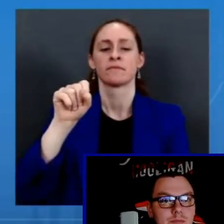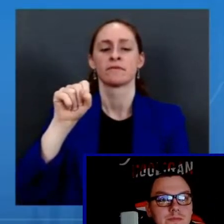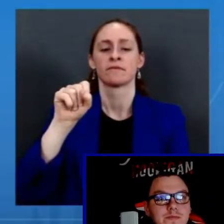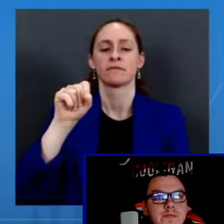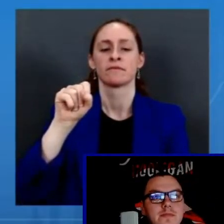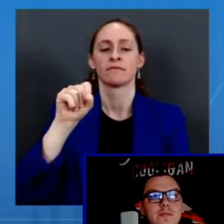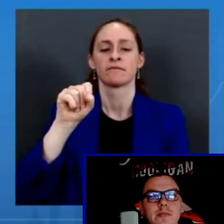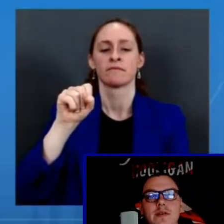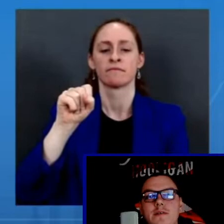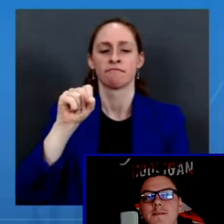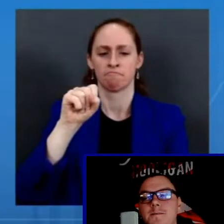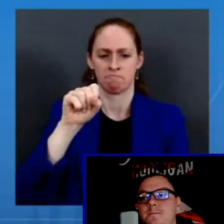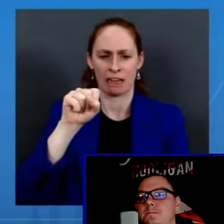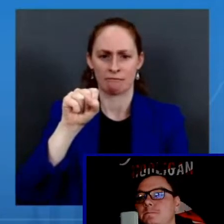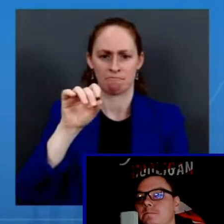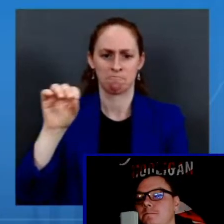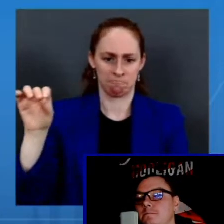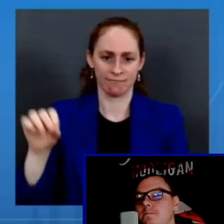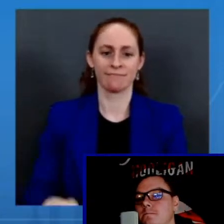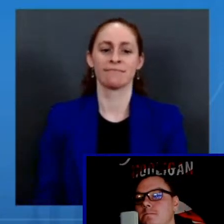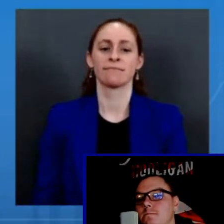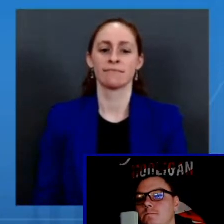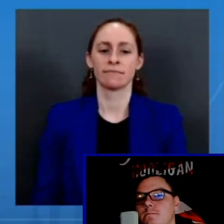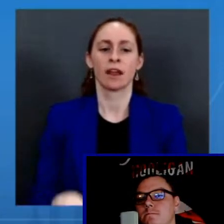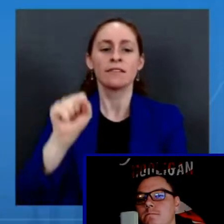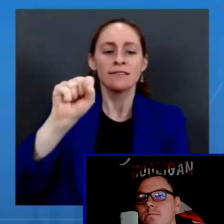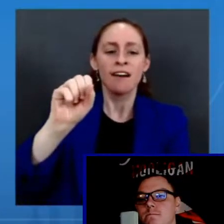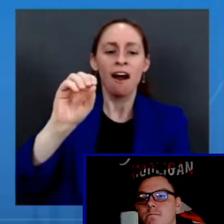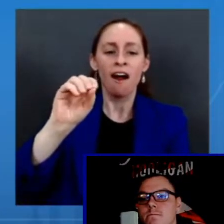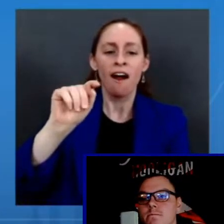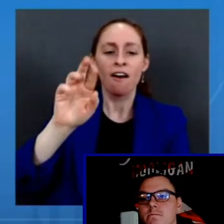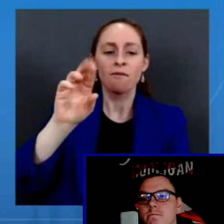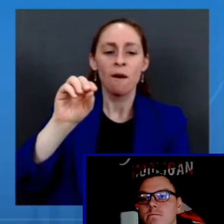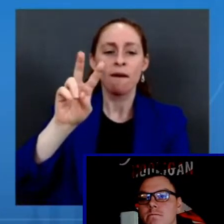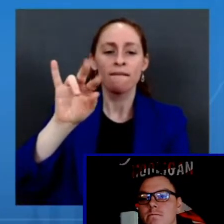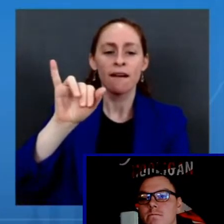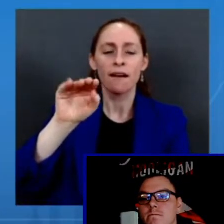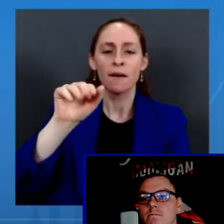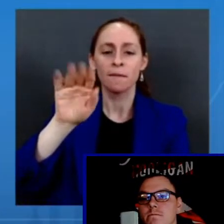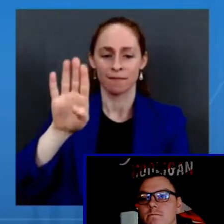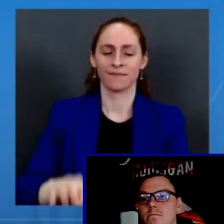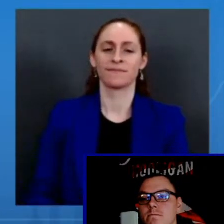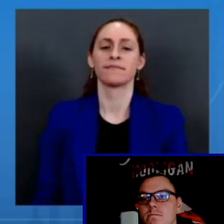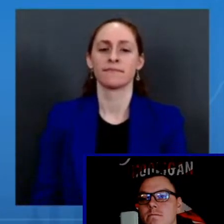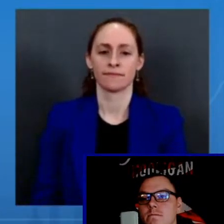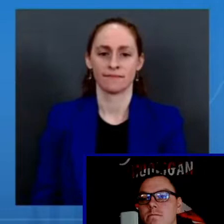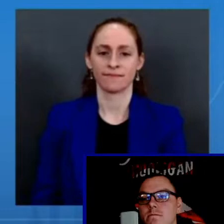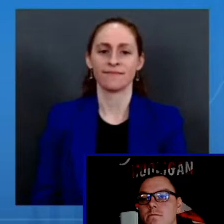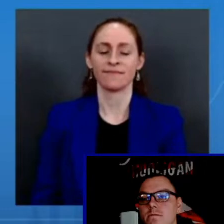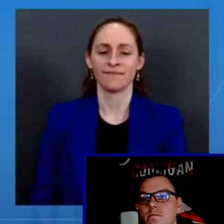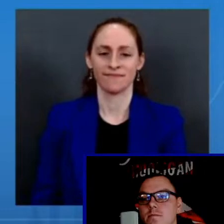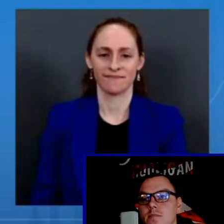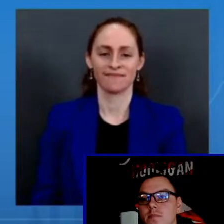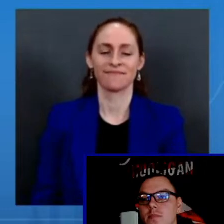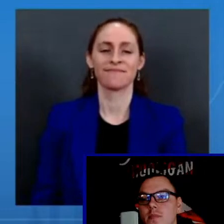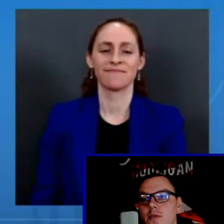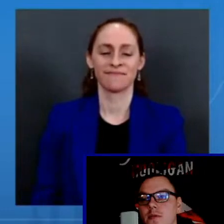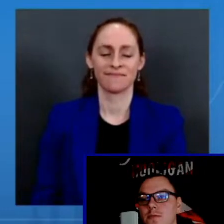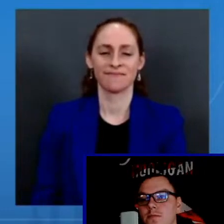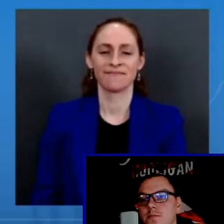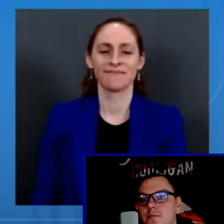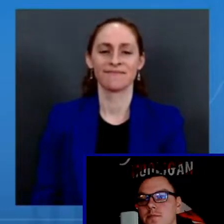AZ product also is likely. Small molecule antivirals are available now. You heard the